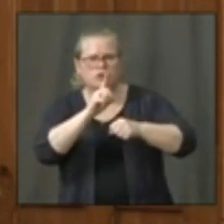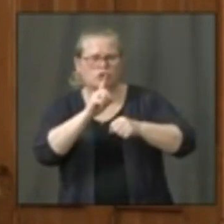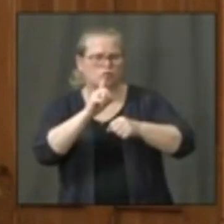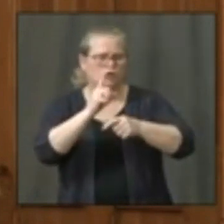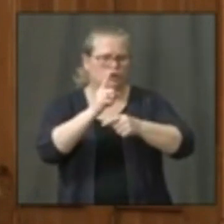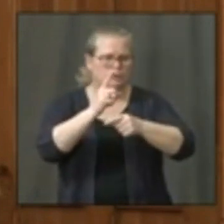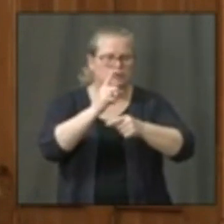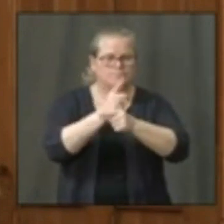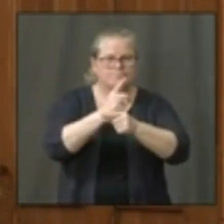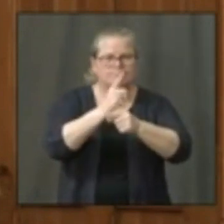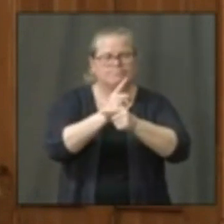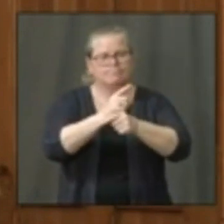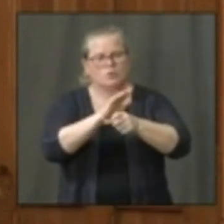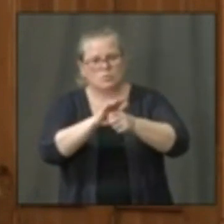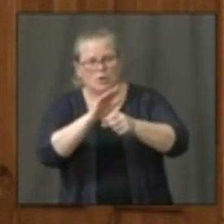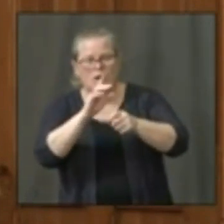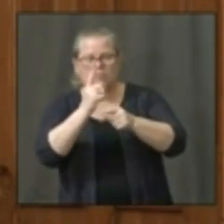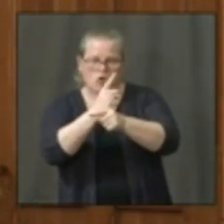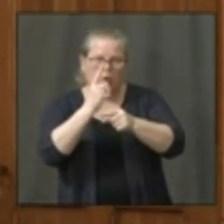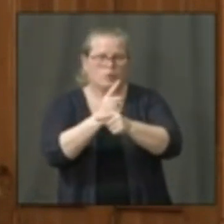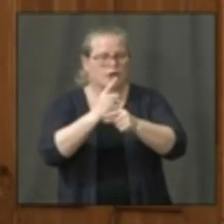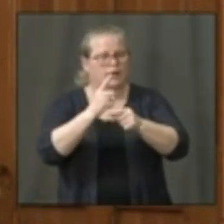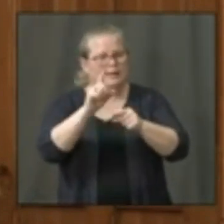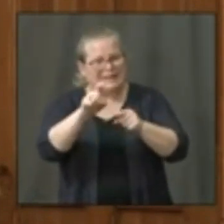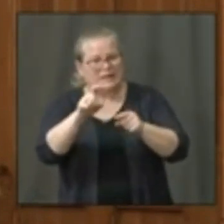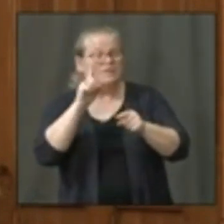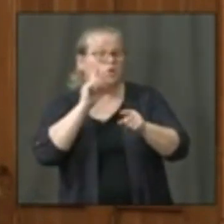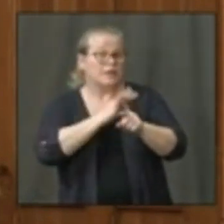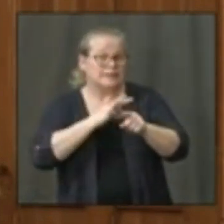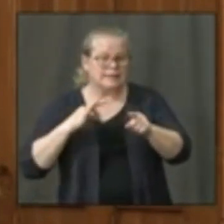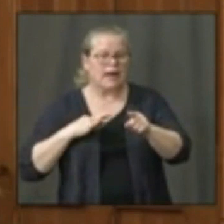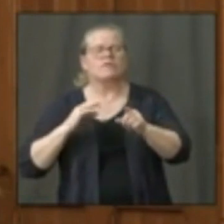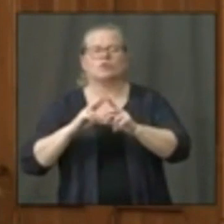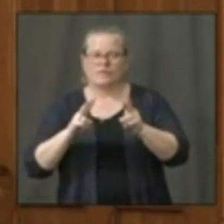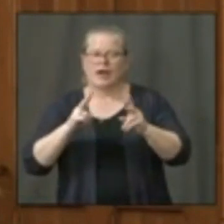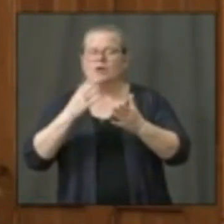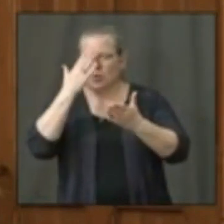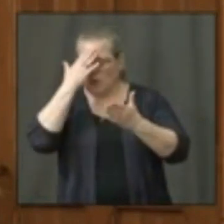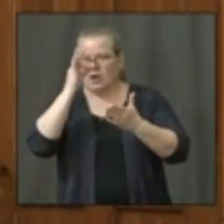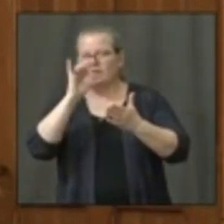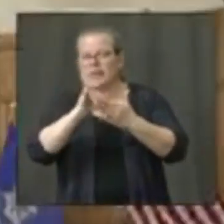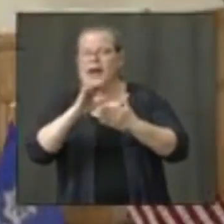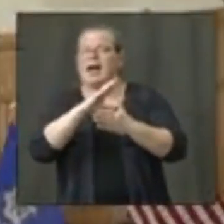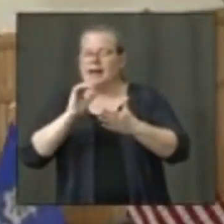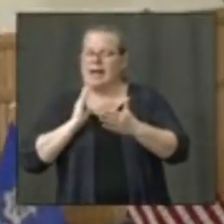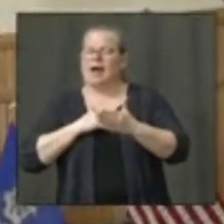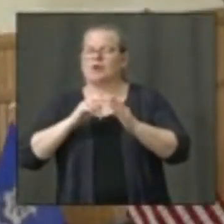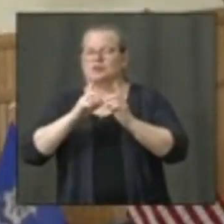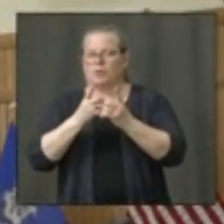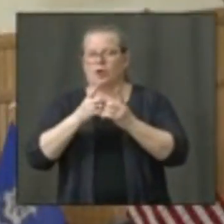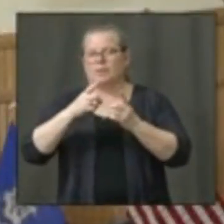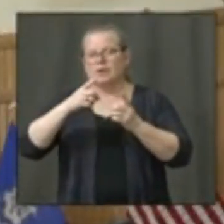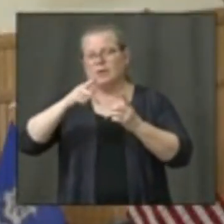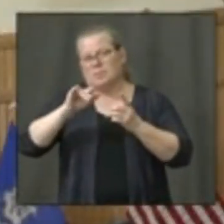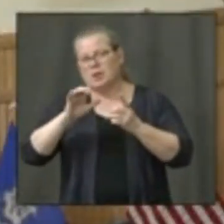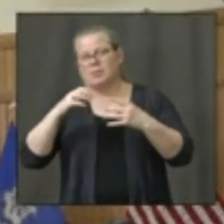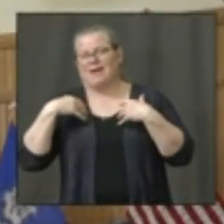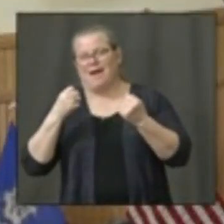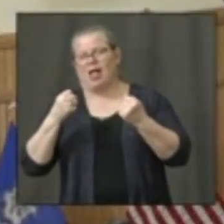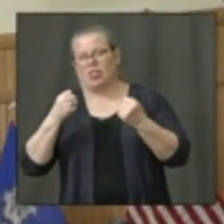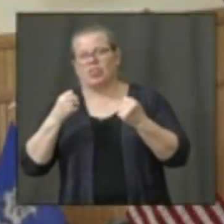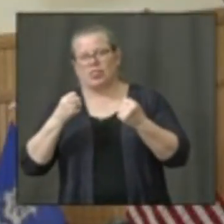so we're very aware of that situation, and our Department of Public Health is providing a lot of direct assistance. So, but Josh, what does